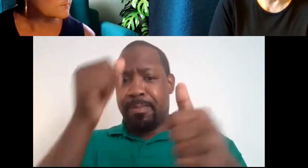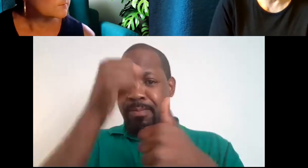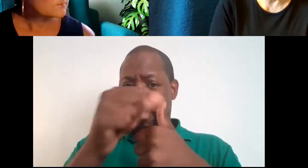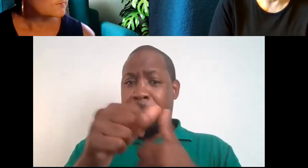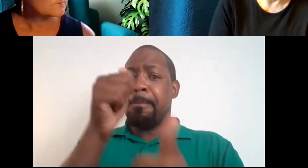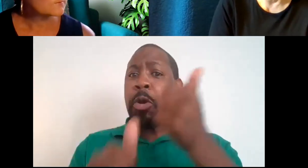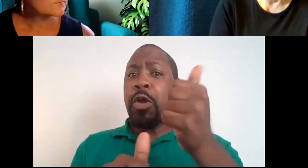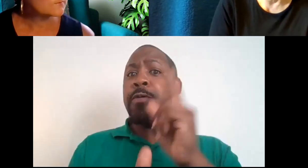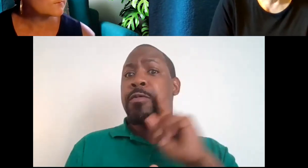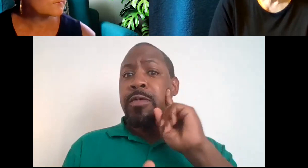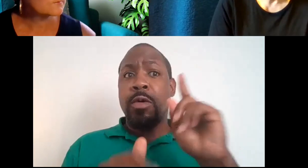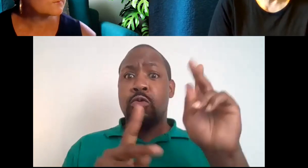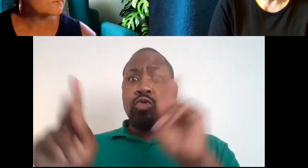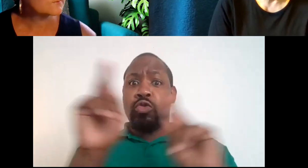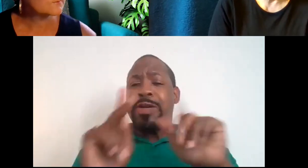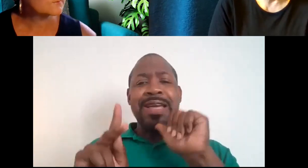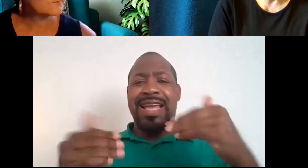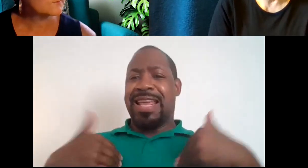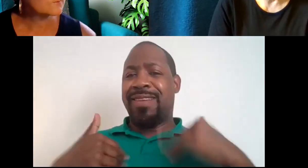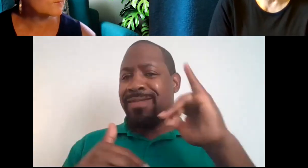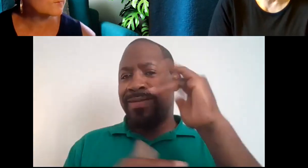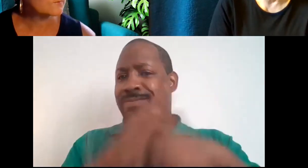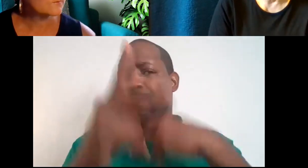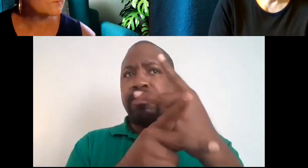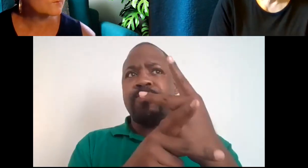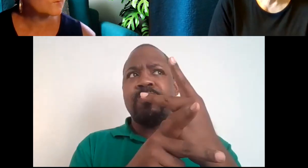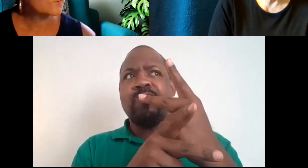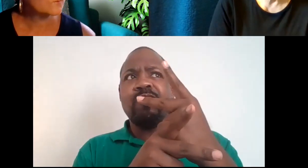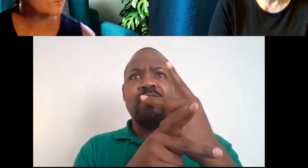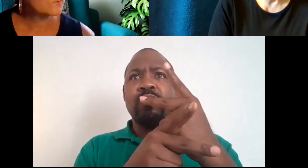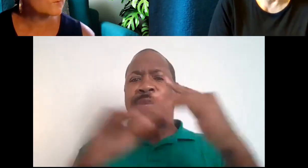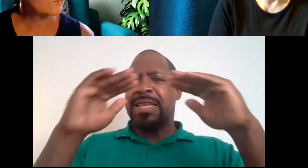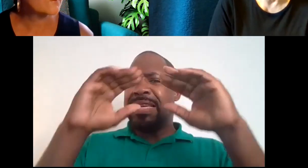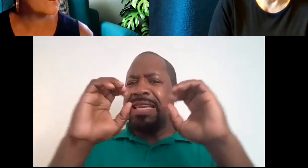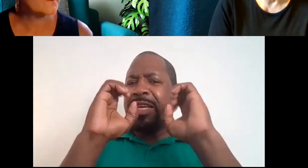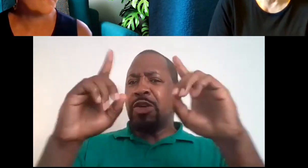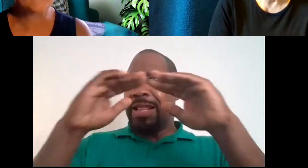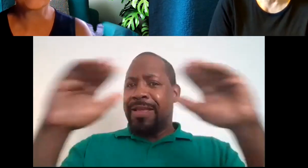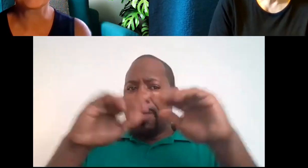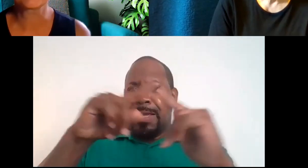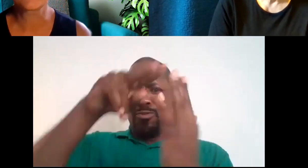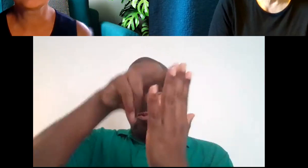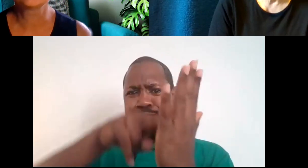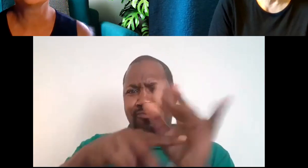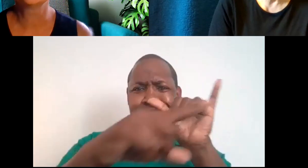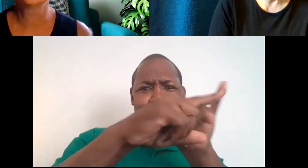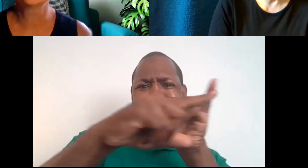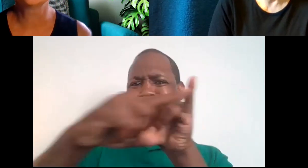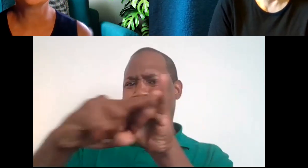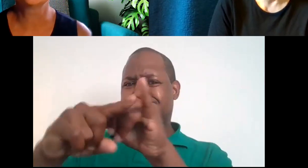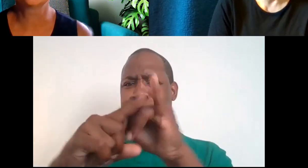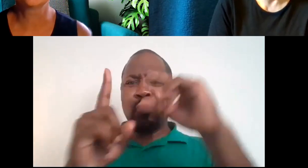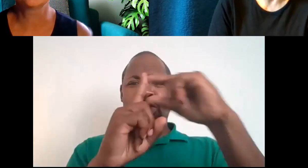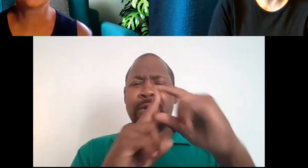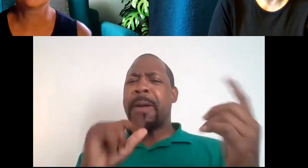right. It's just kind of captioning. But remember, most deaf people do not have the